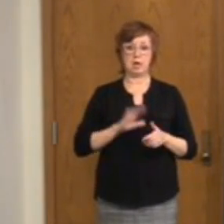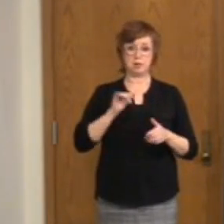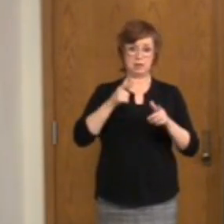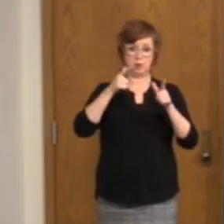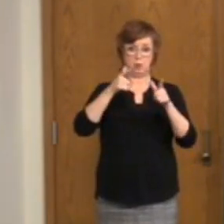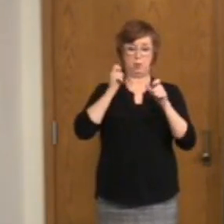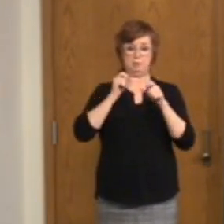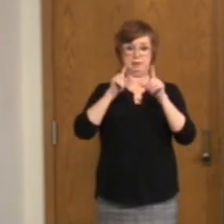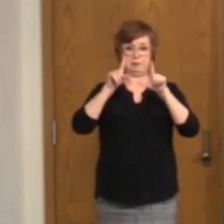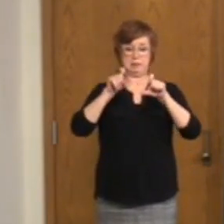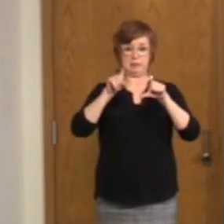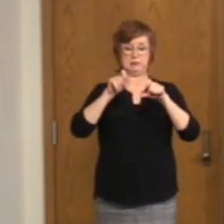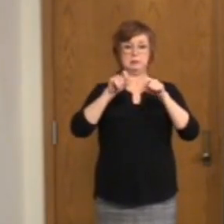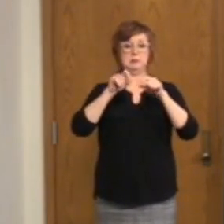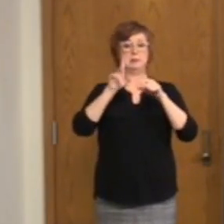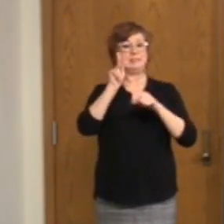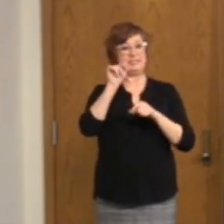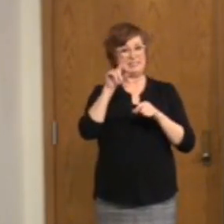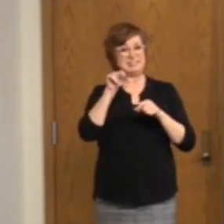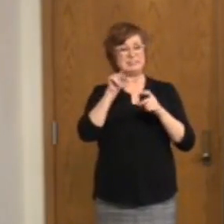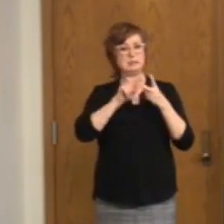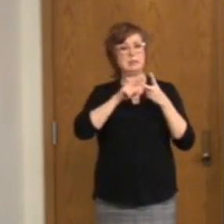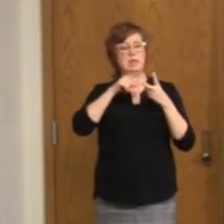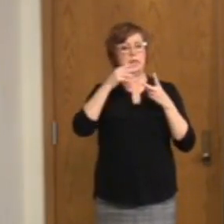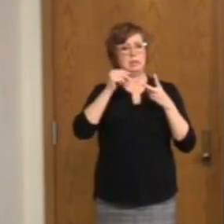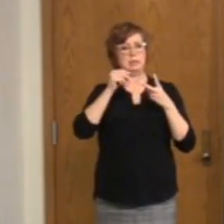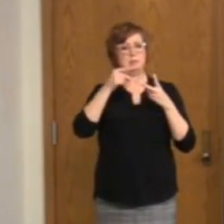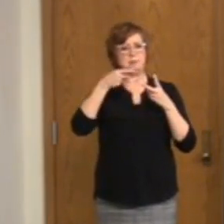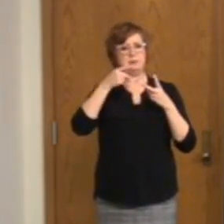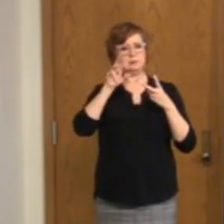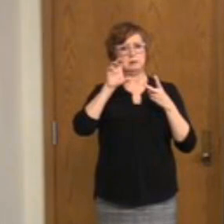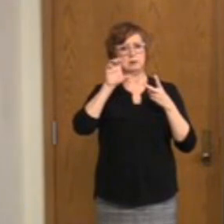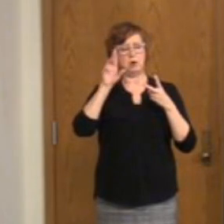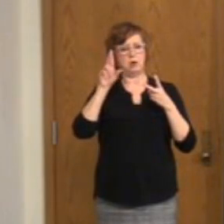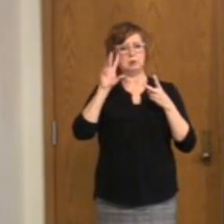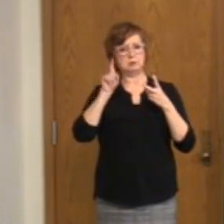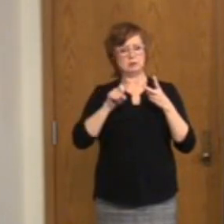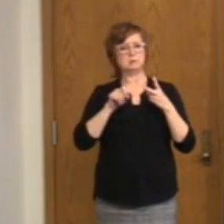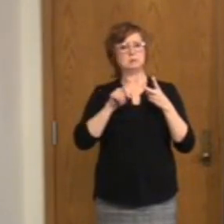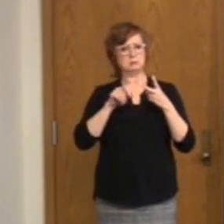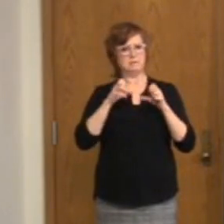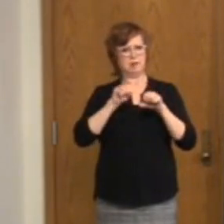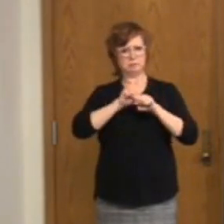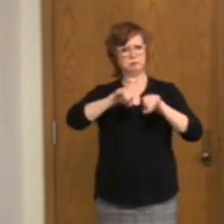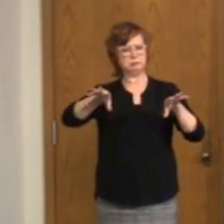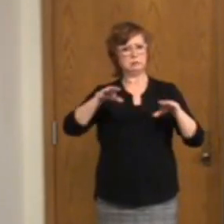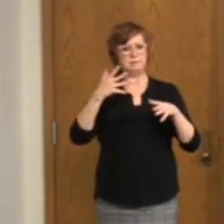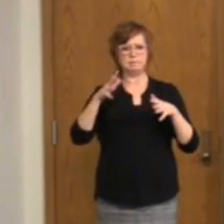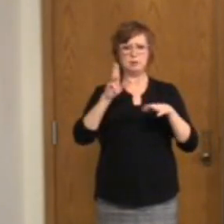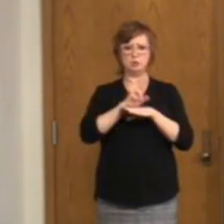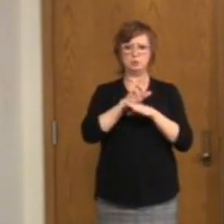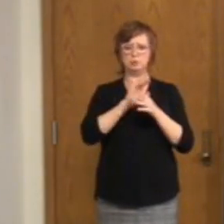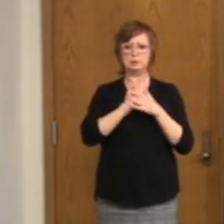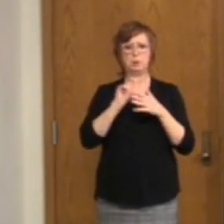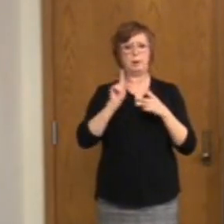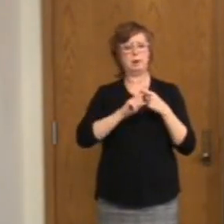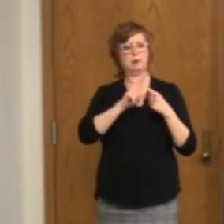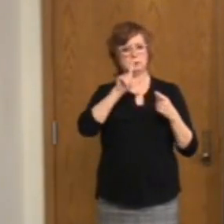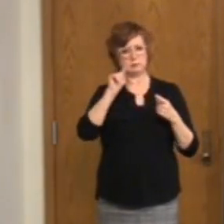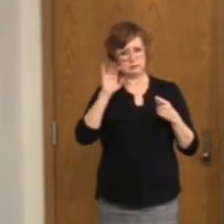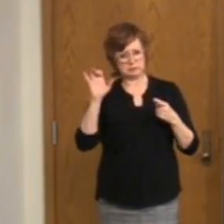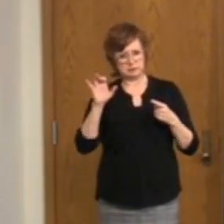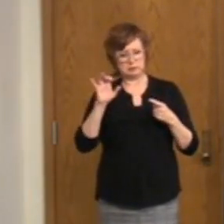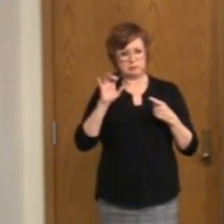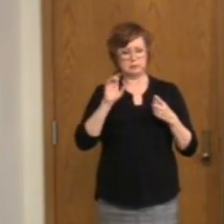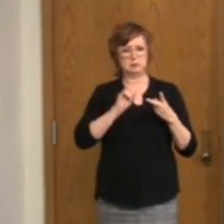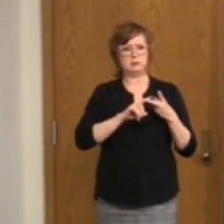kits, both the antigen testing and PCR testing, are being quickly deployed. They've already been used for some time now in long-term care facilities.